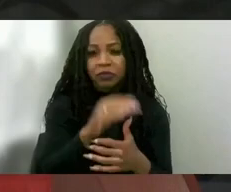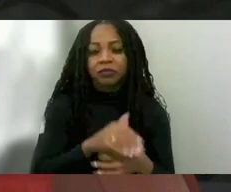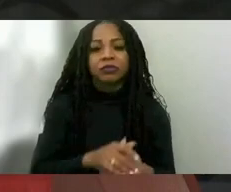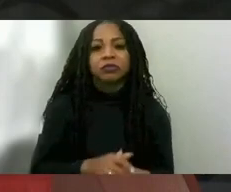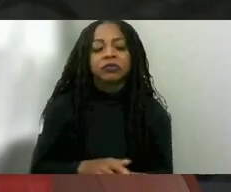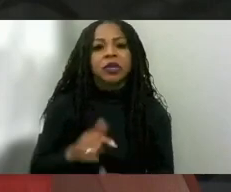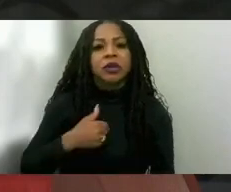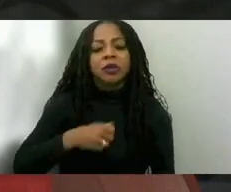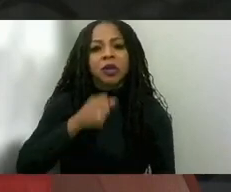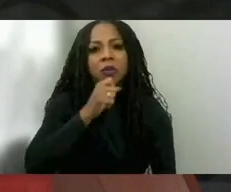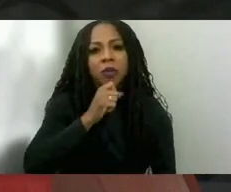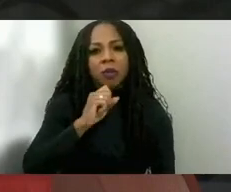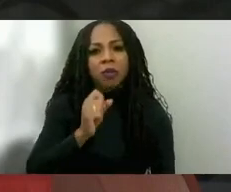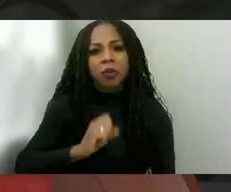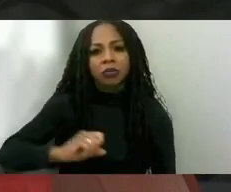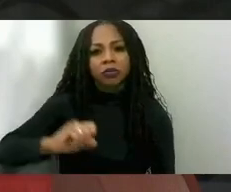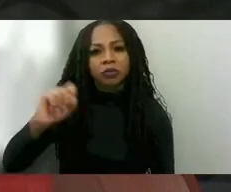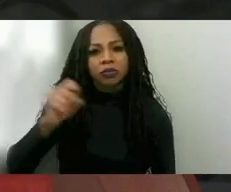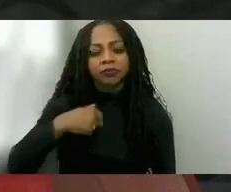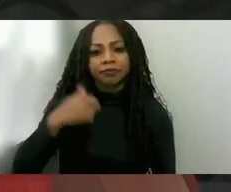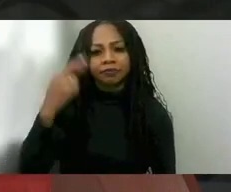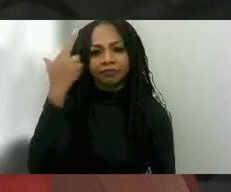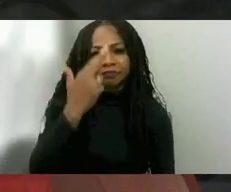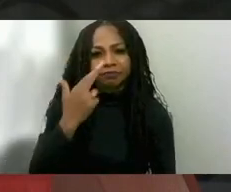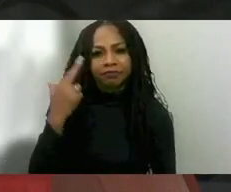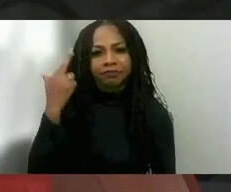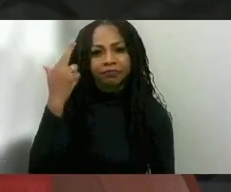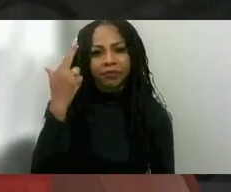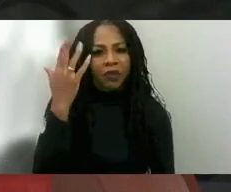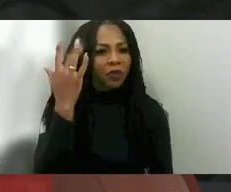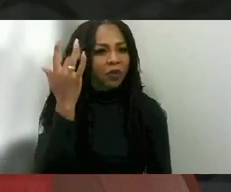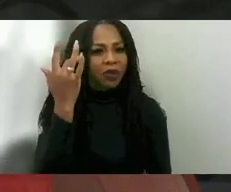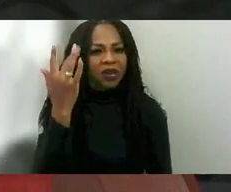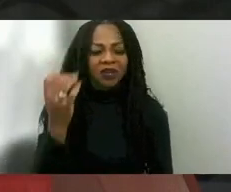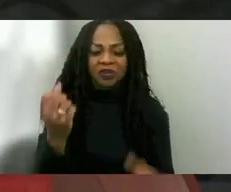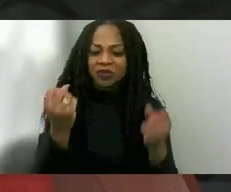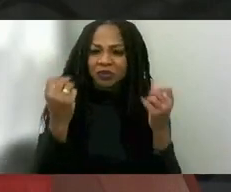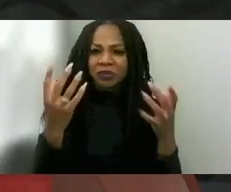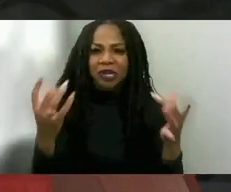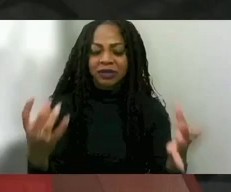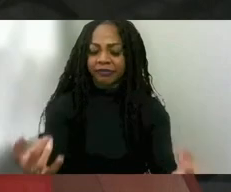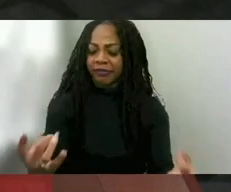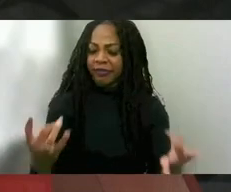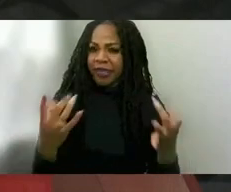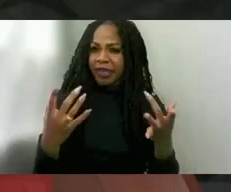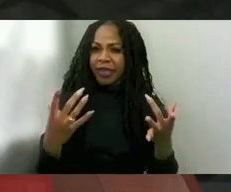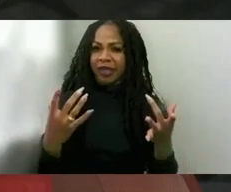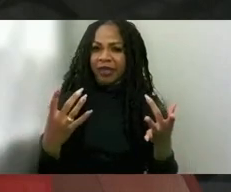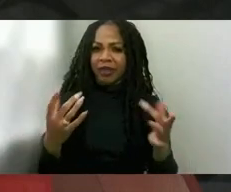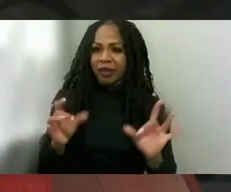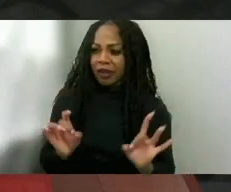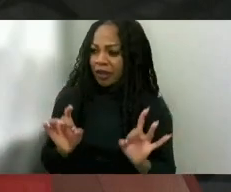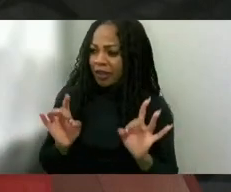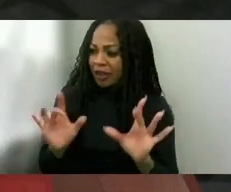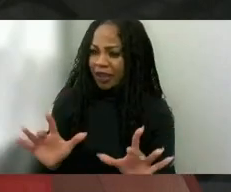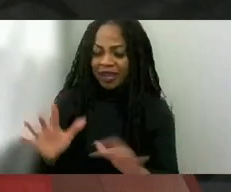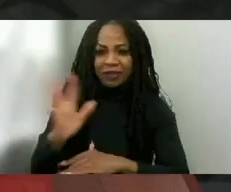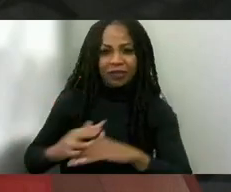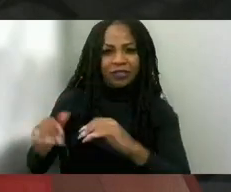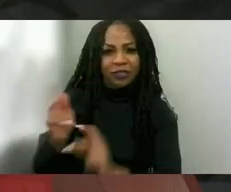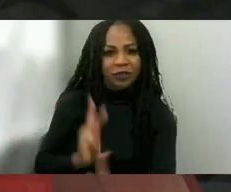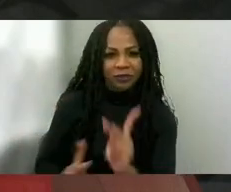I realized that the reason why there was so much hate towards our people